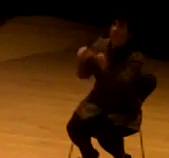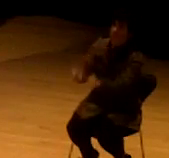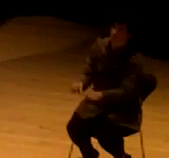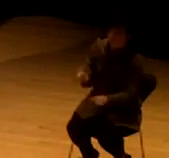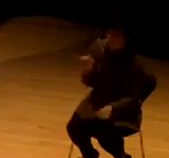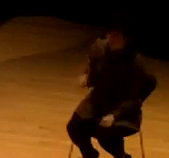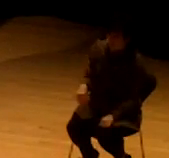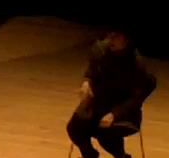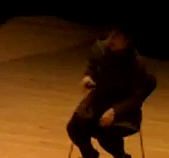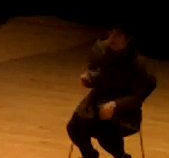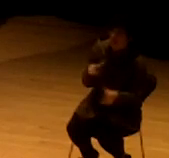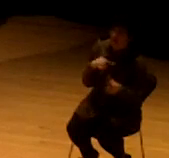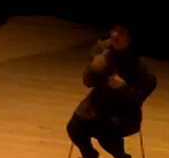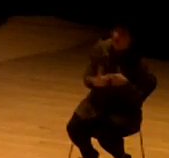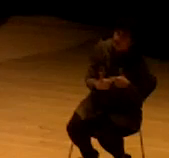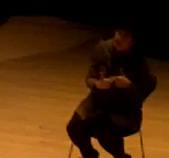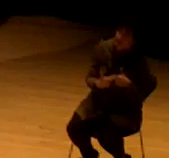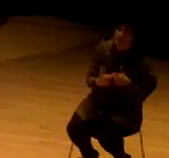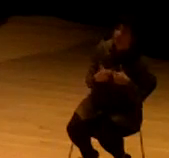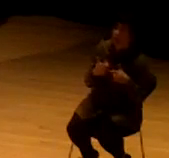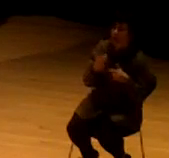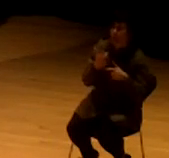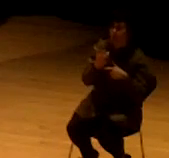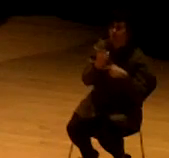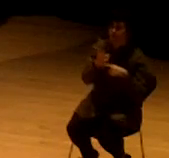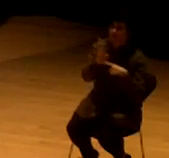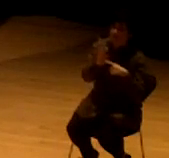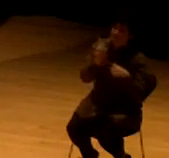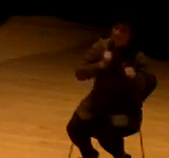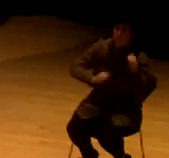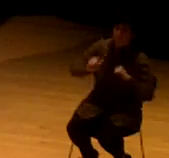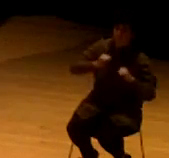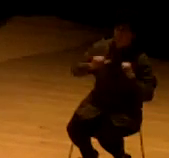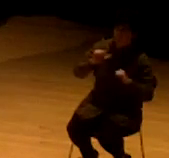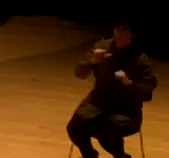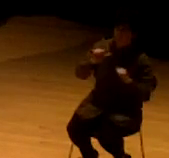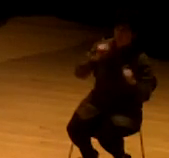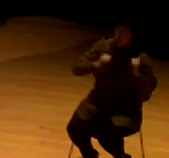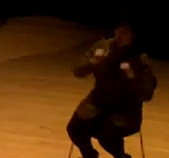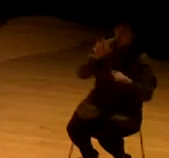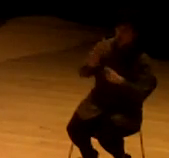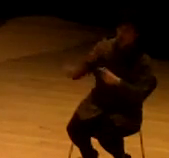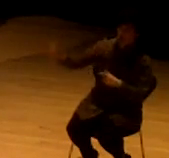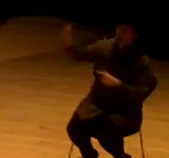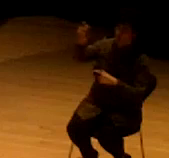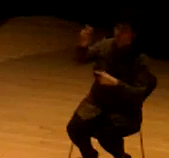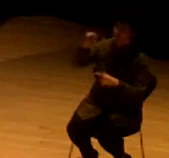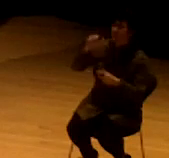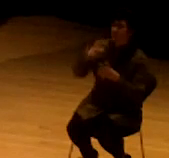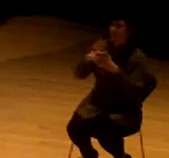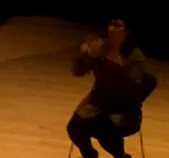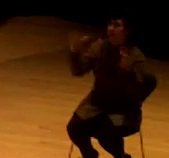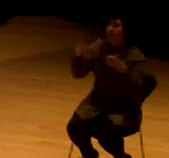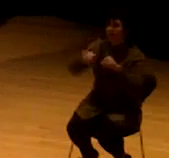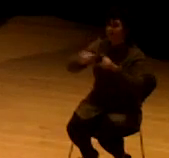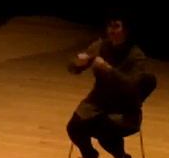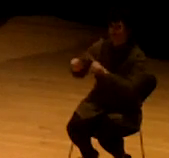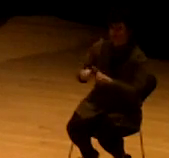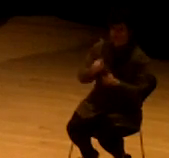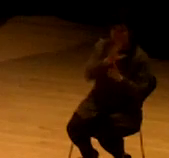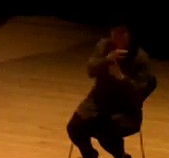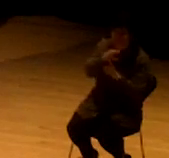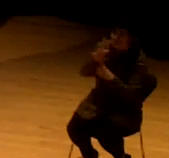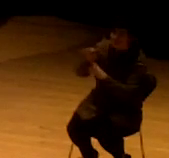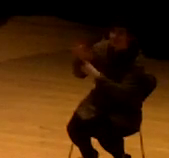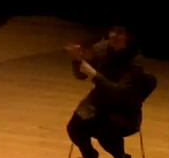there was, you know, the making of the production, and then the mm-hmm. production went on tour. Mm-hmm. So little by little, I mean, I'm sure everybody could tell there were lots of different